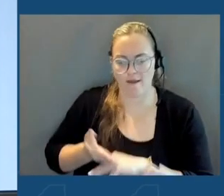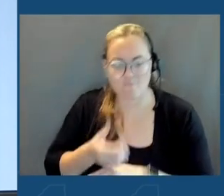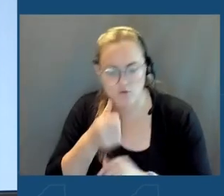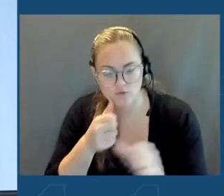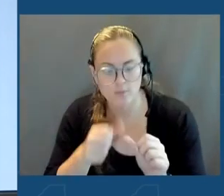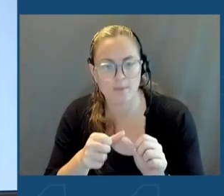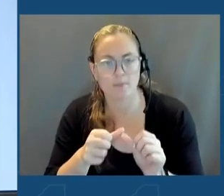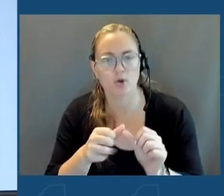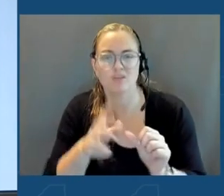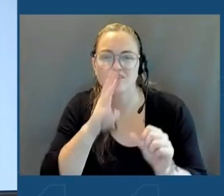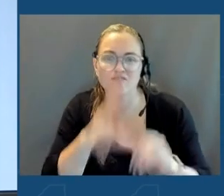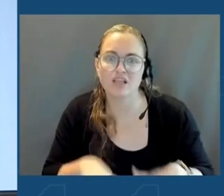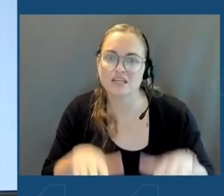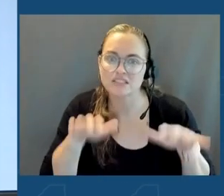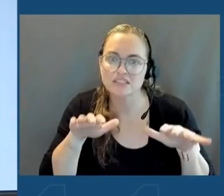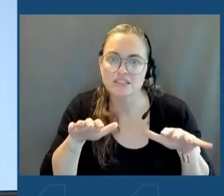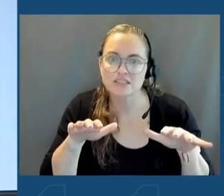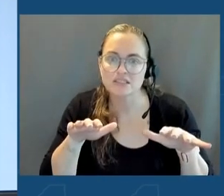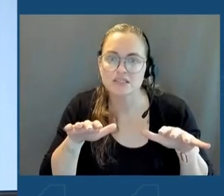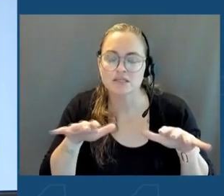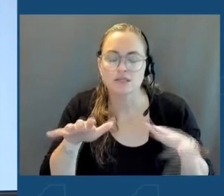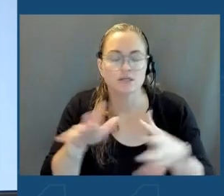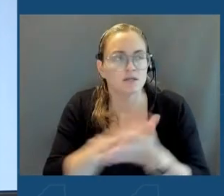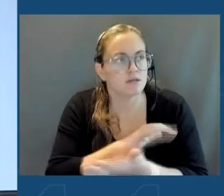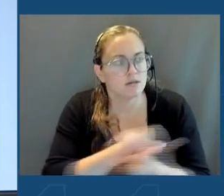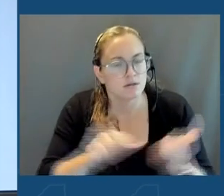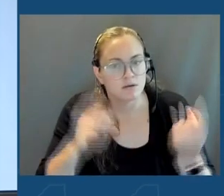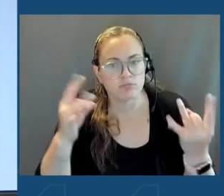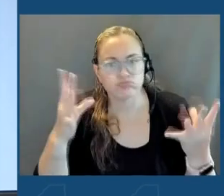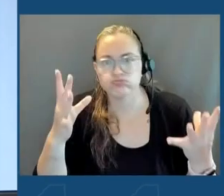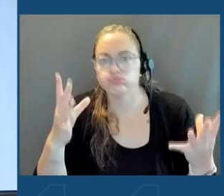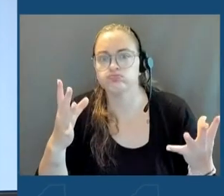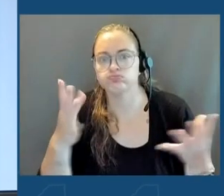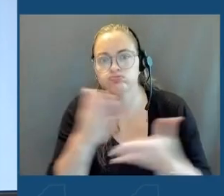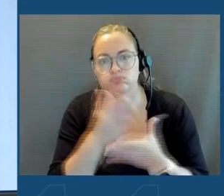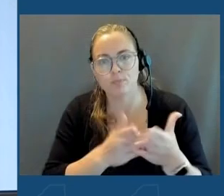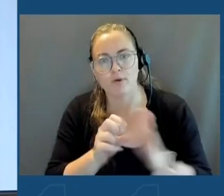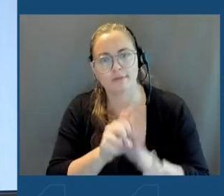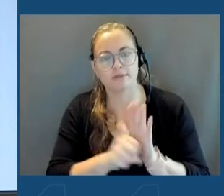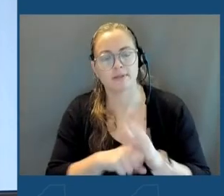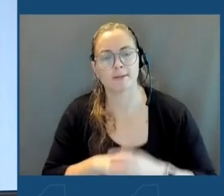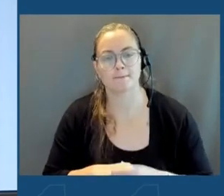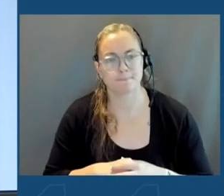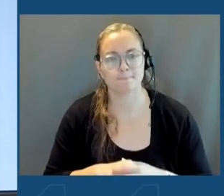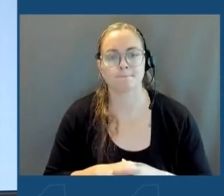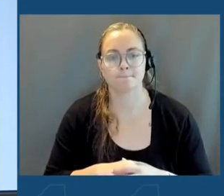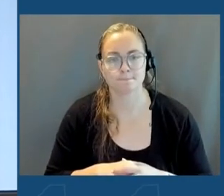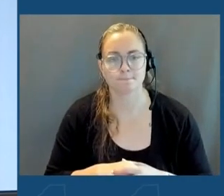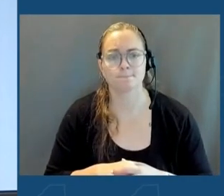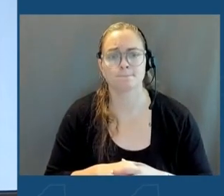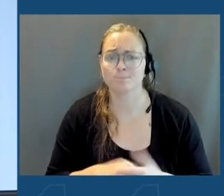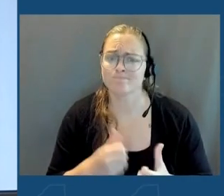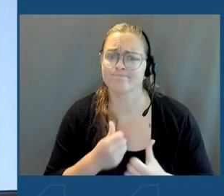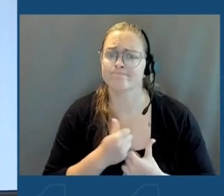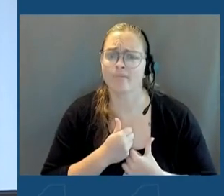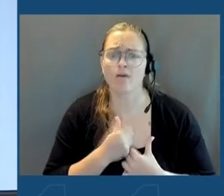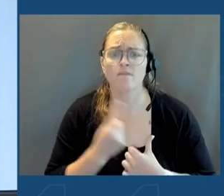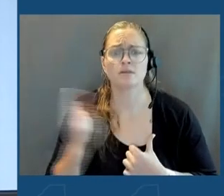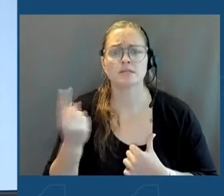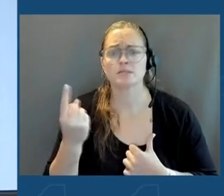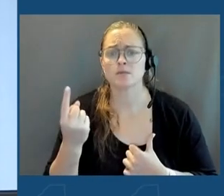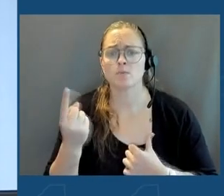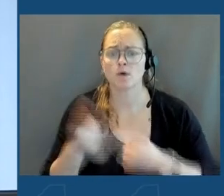floods and how devastating that was in this part of our state. And I love the fact that someone labeled